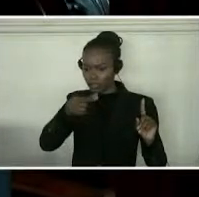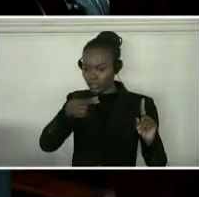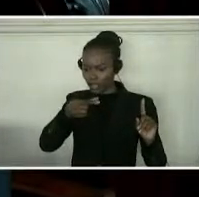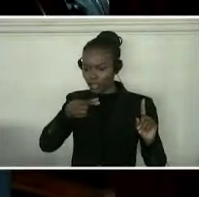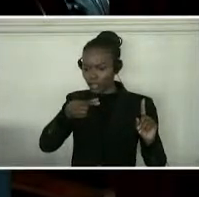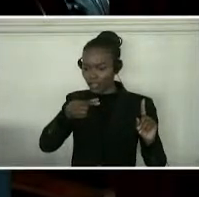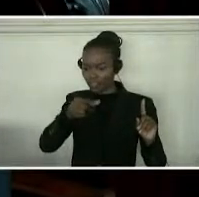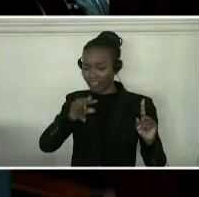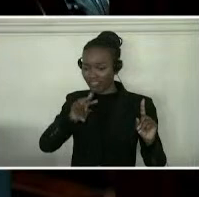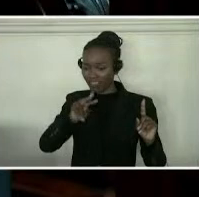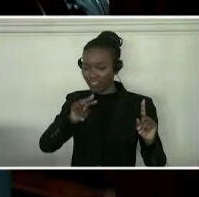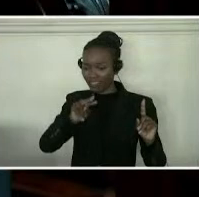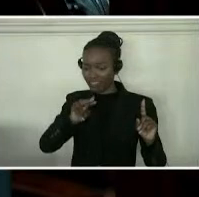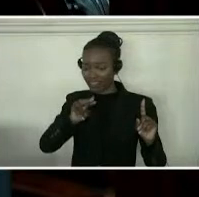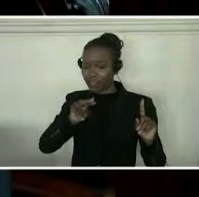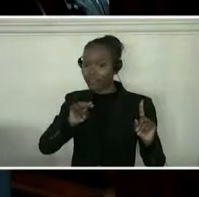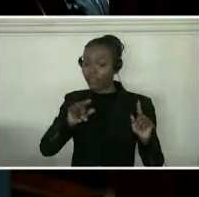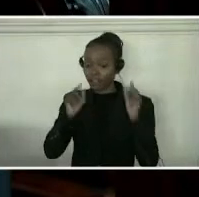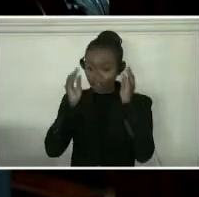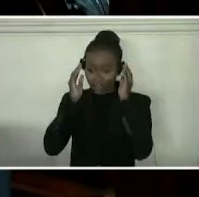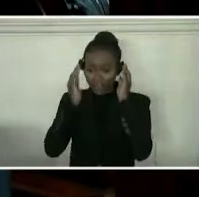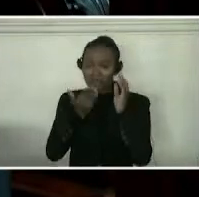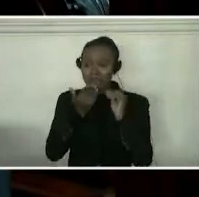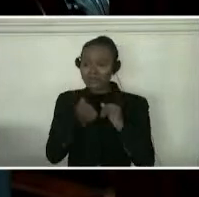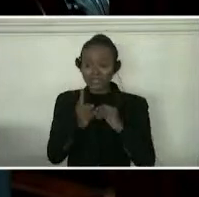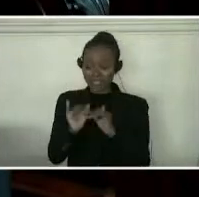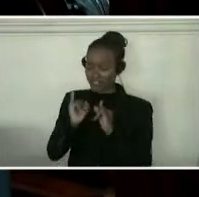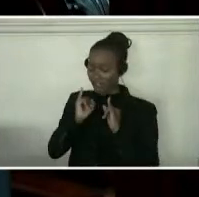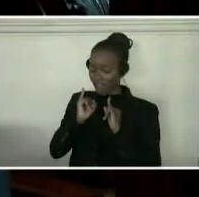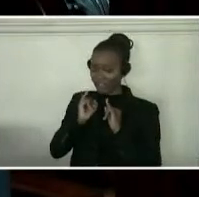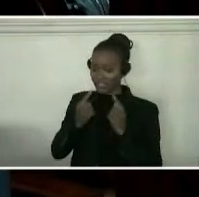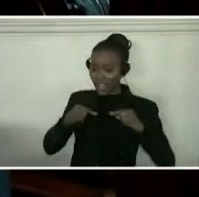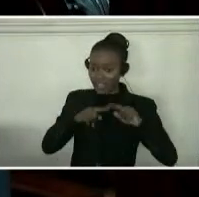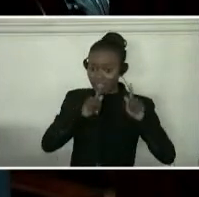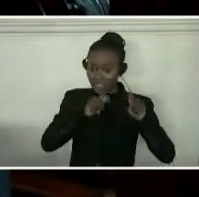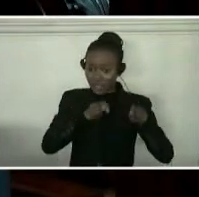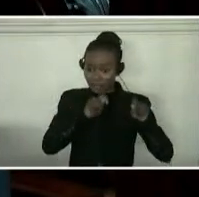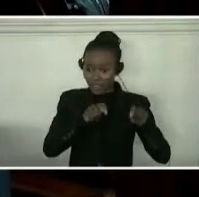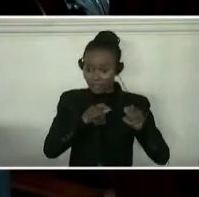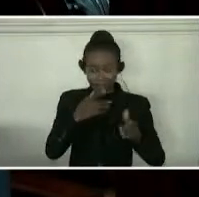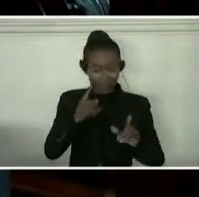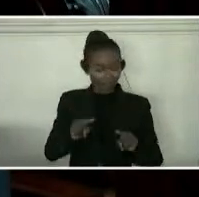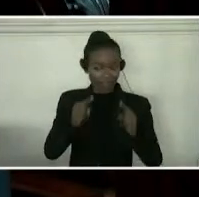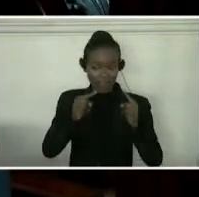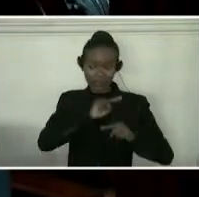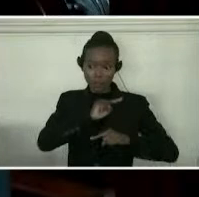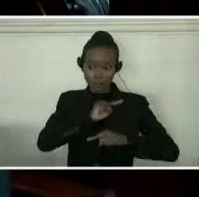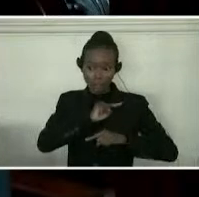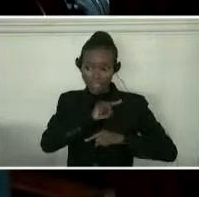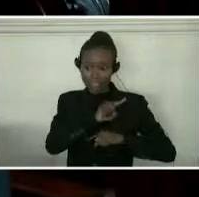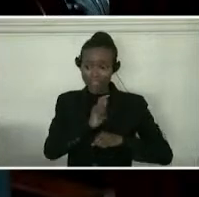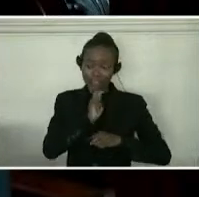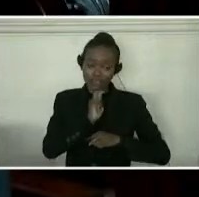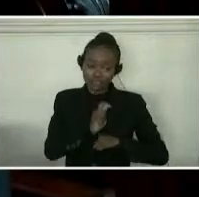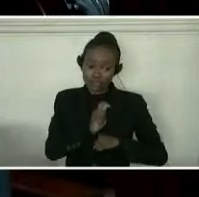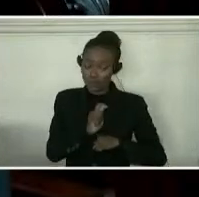females cape town is not safe for females these days because of one of your embassy